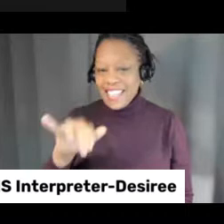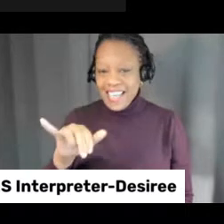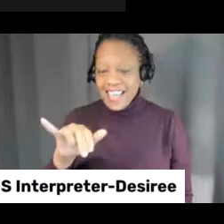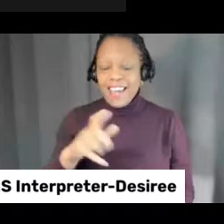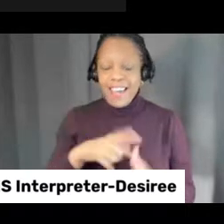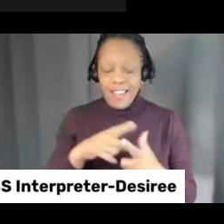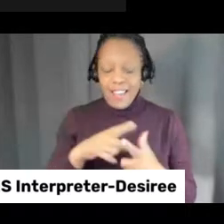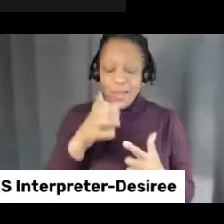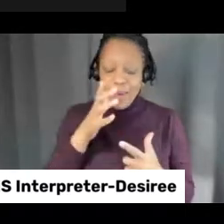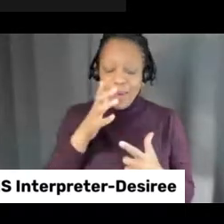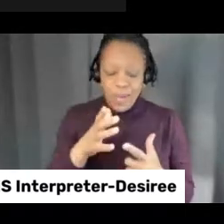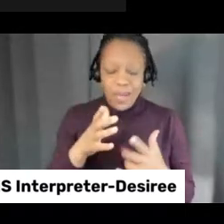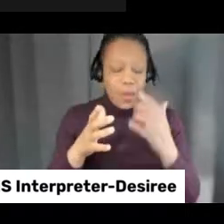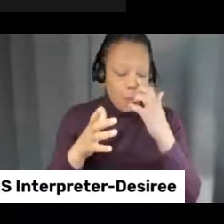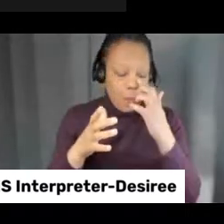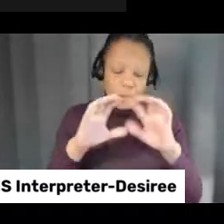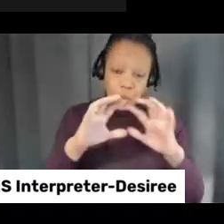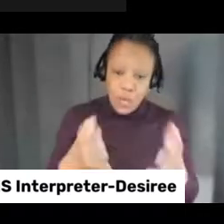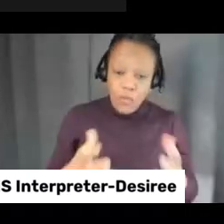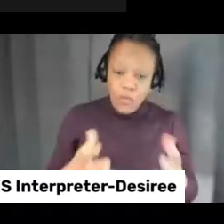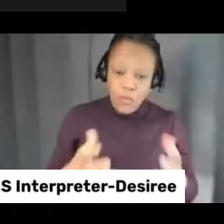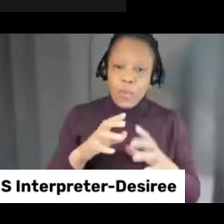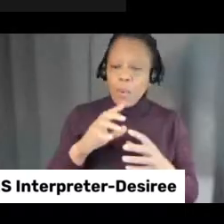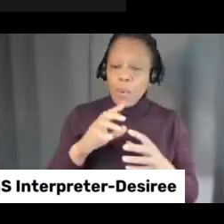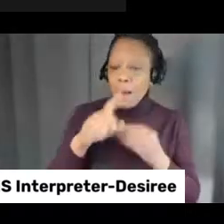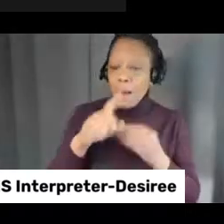around what we did in 2018.